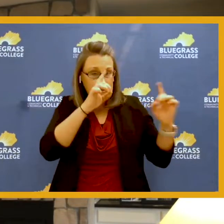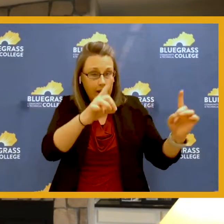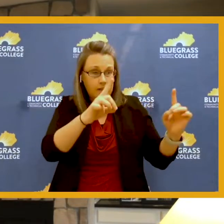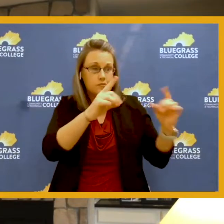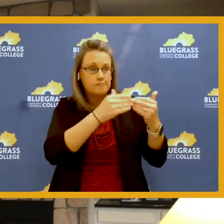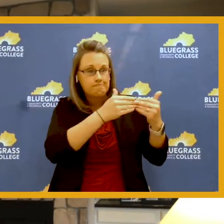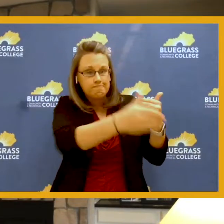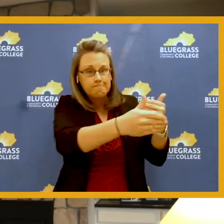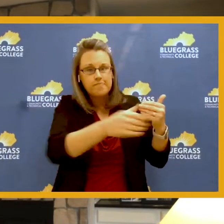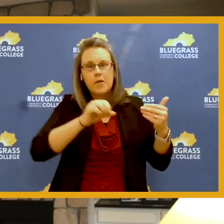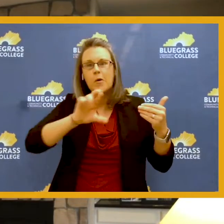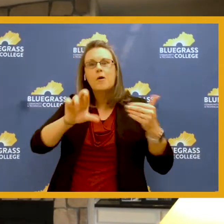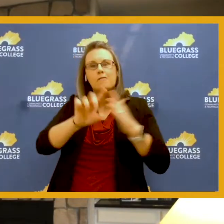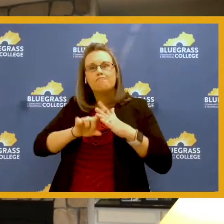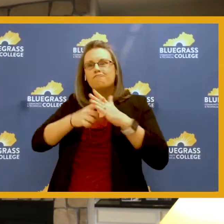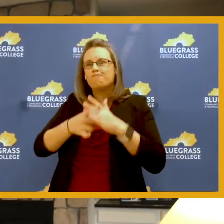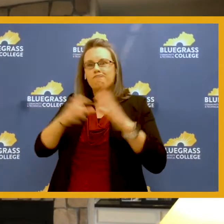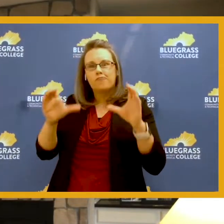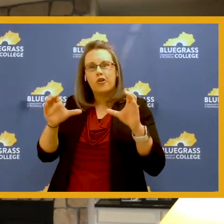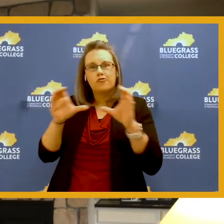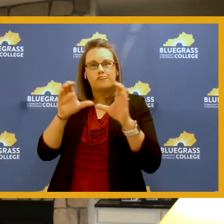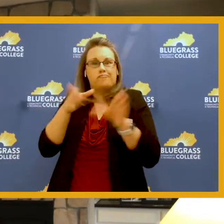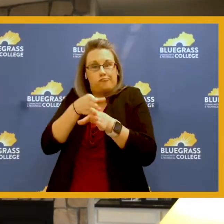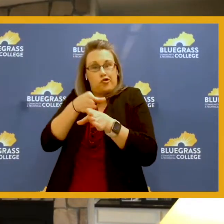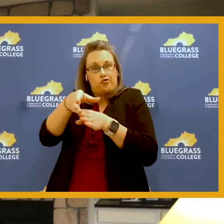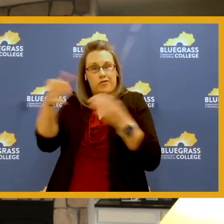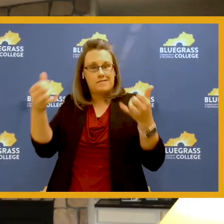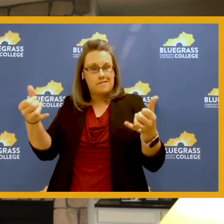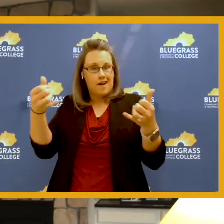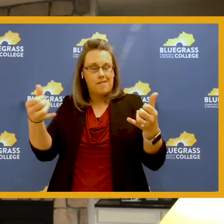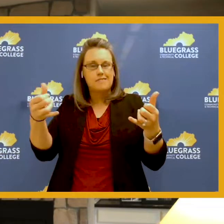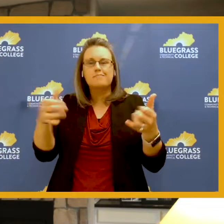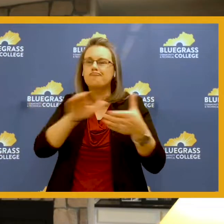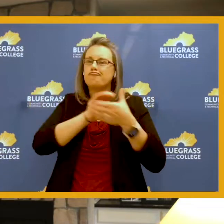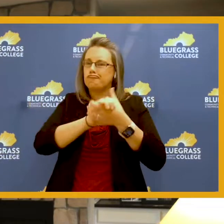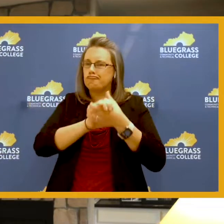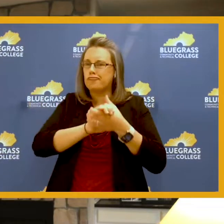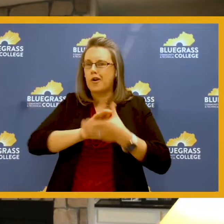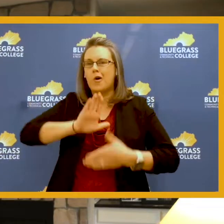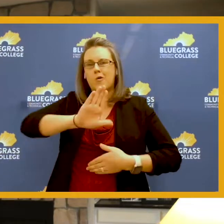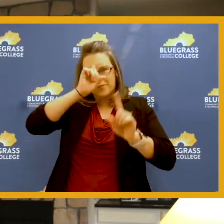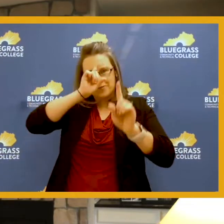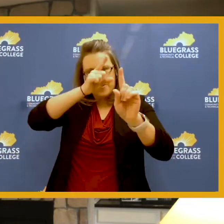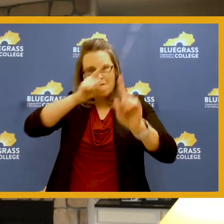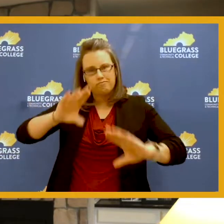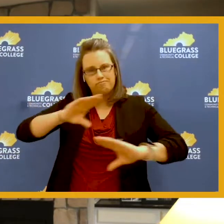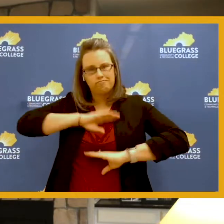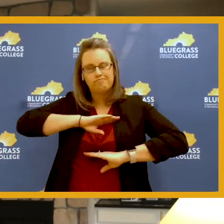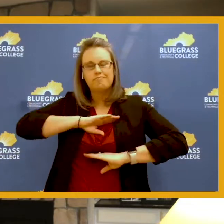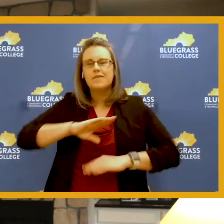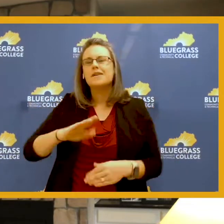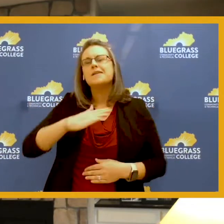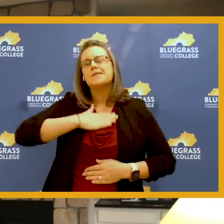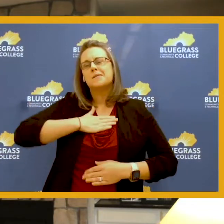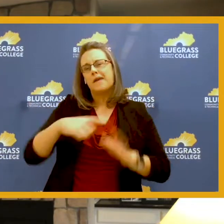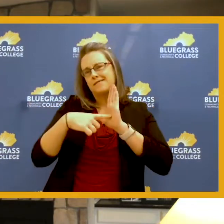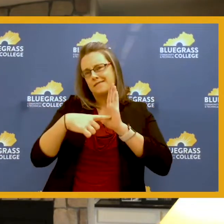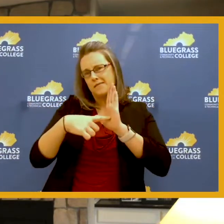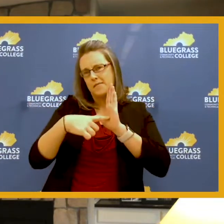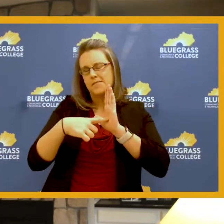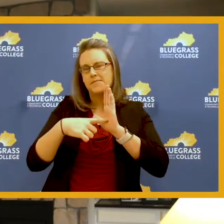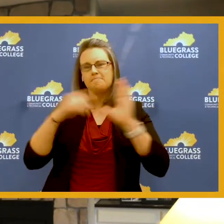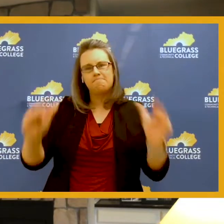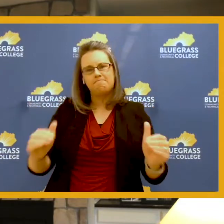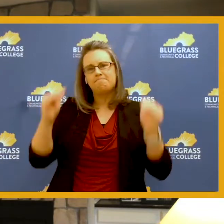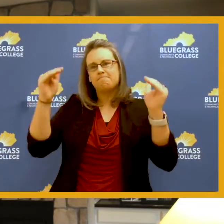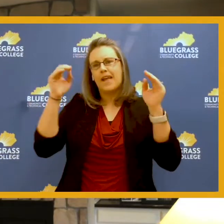career now. So I want to congratulate you on that milestone. Now, my message today is fairly simple, and that